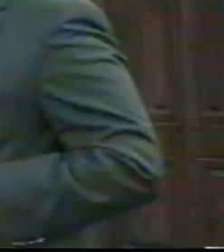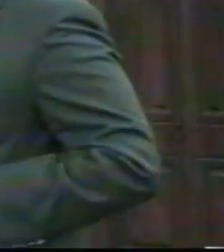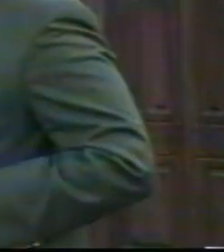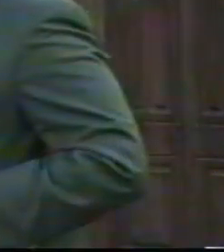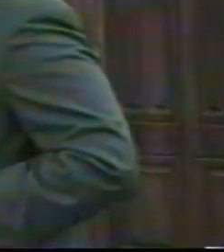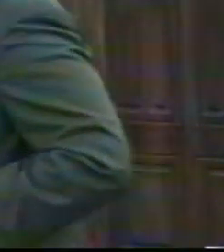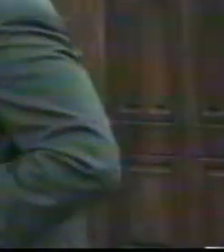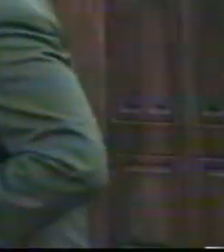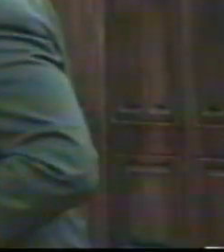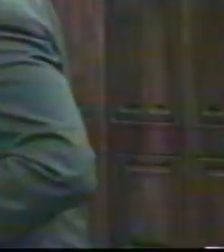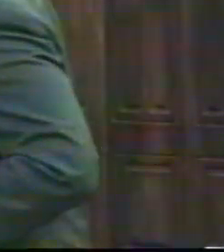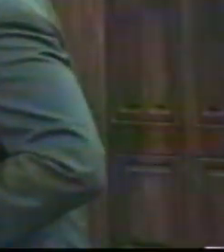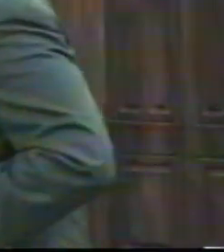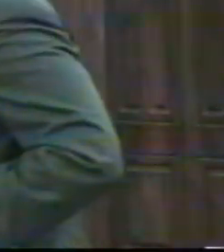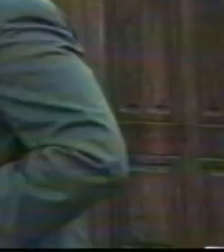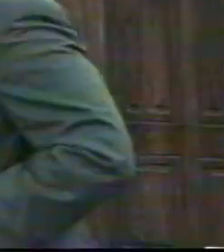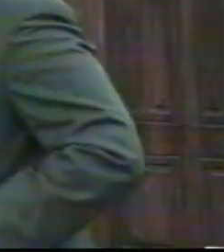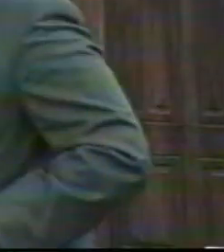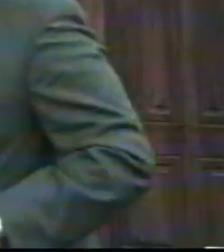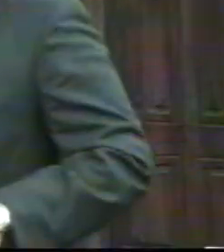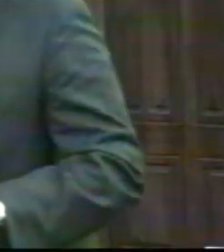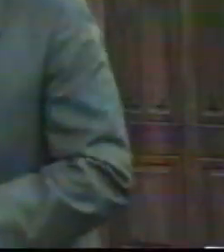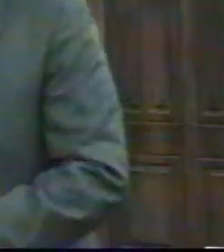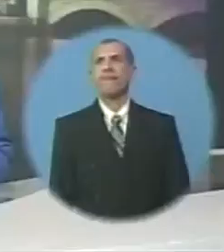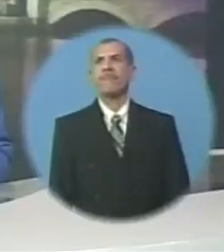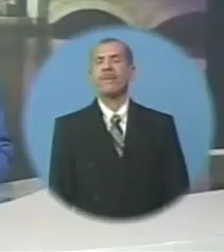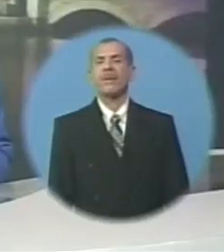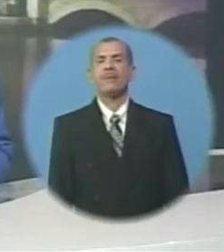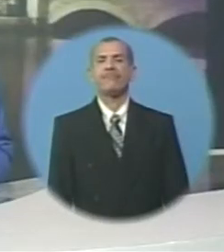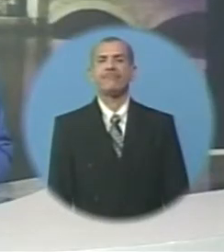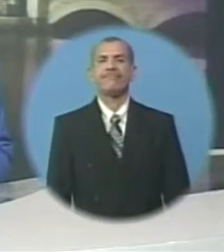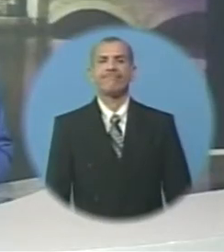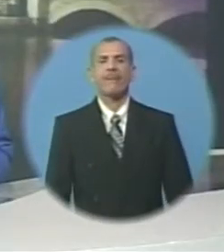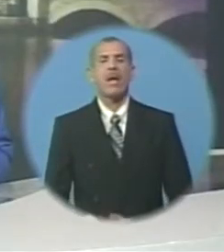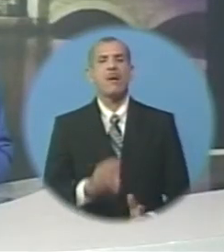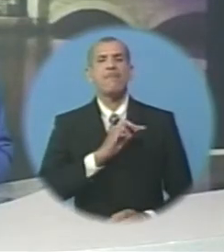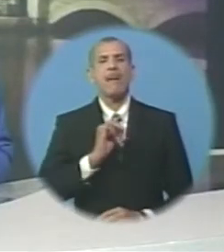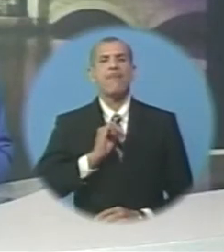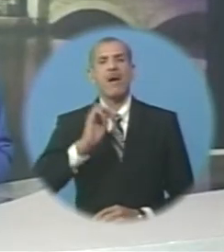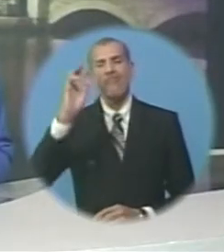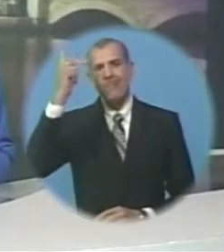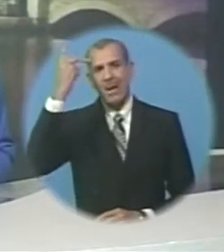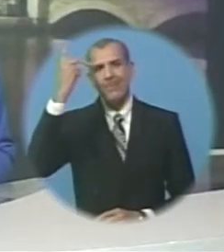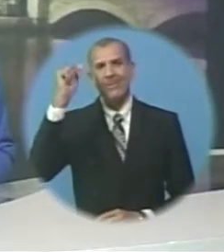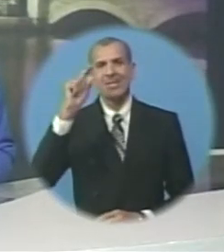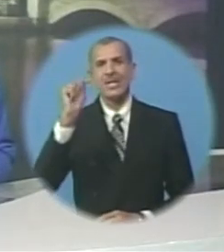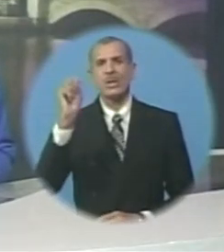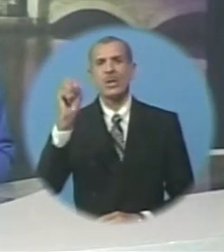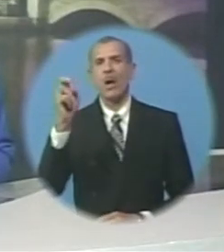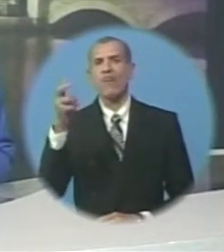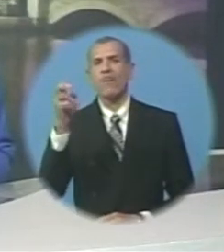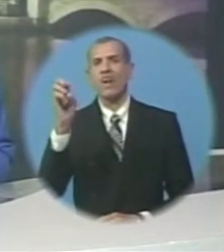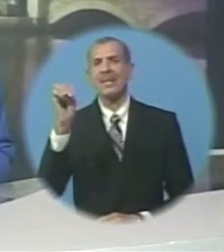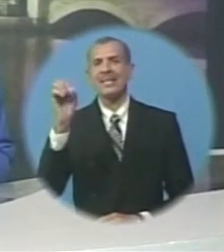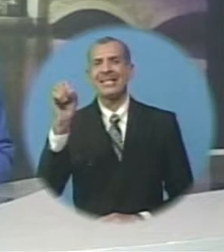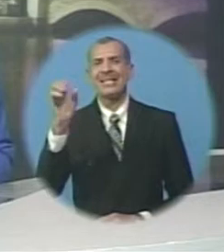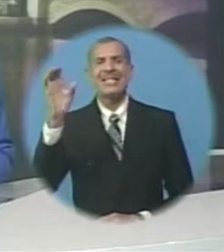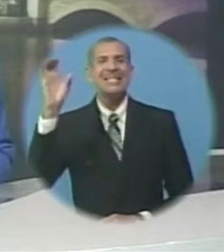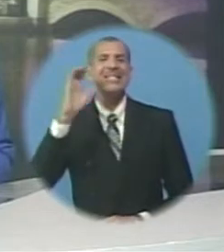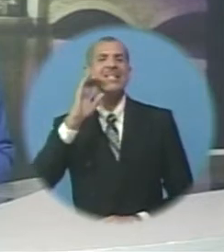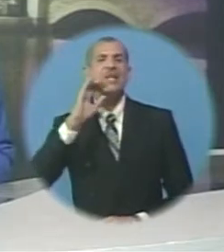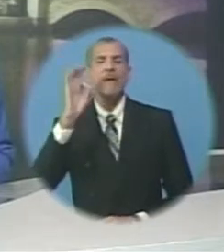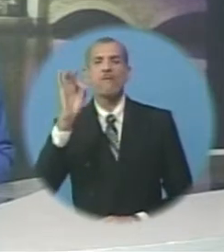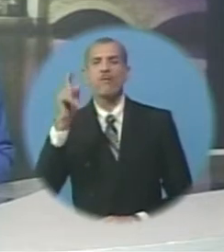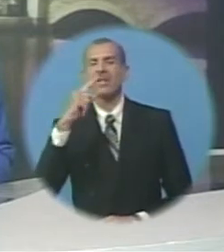something like $100 million in foreign exchange. Member of Parliament for St. Thomas, Cynthia Ford, is concerned about the high number